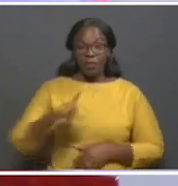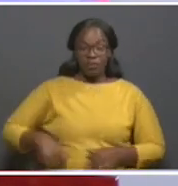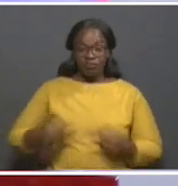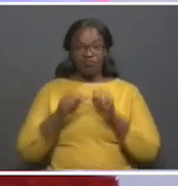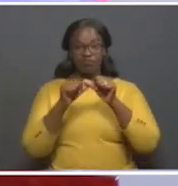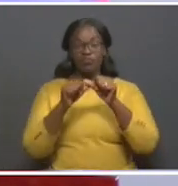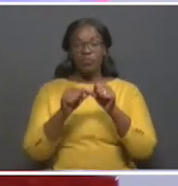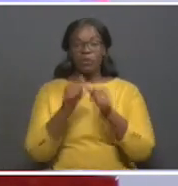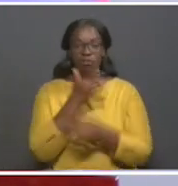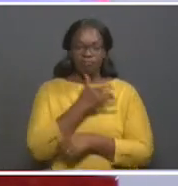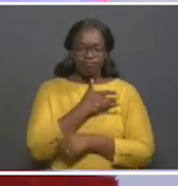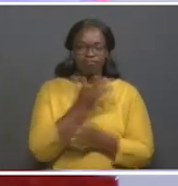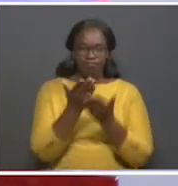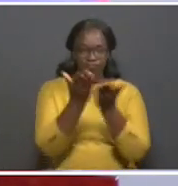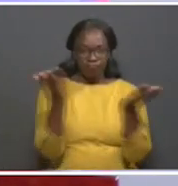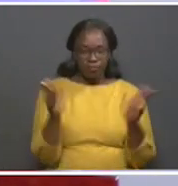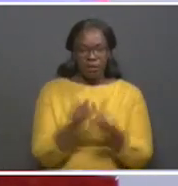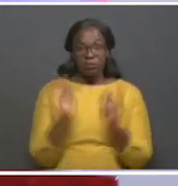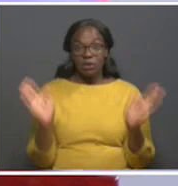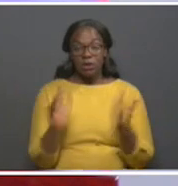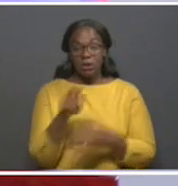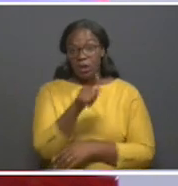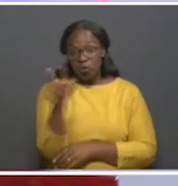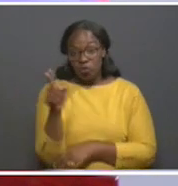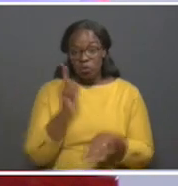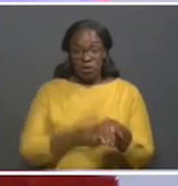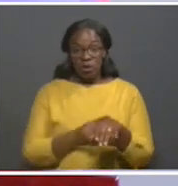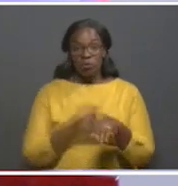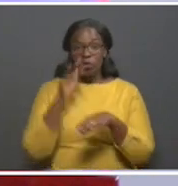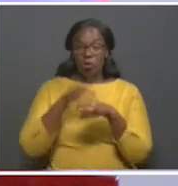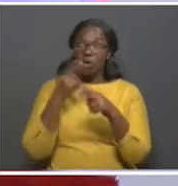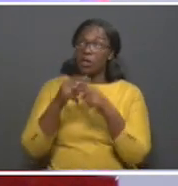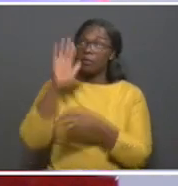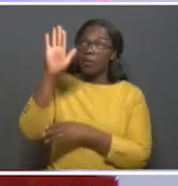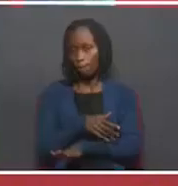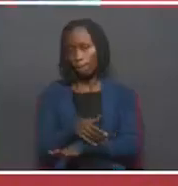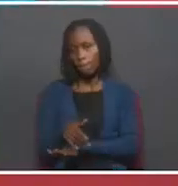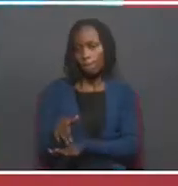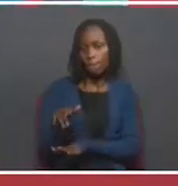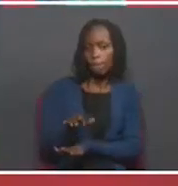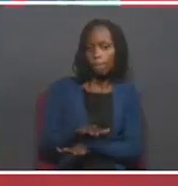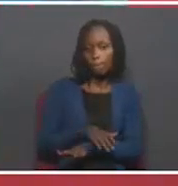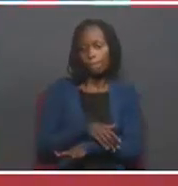to minister to us and encourage us as we call on his name. Amen.